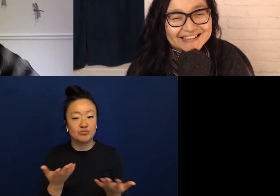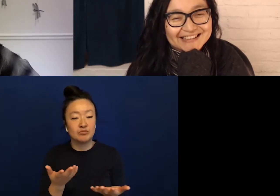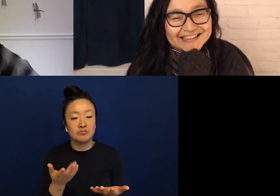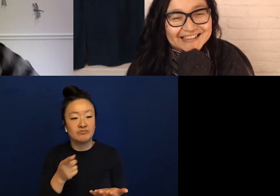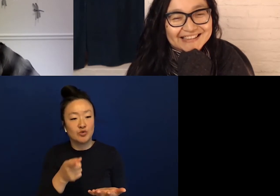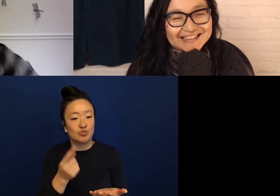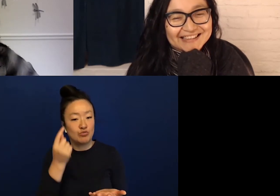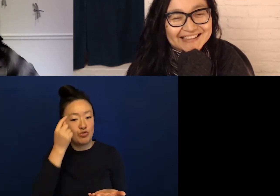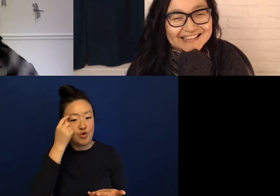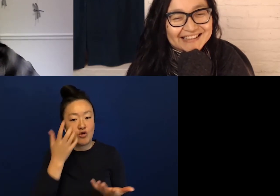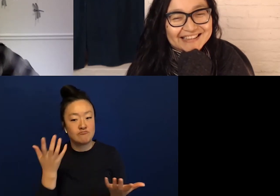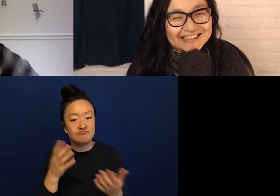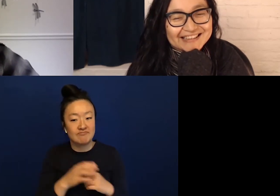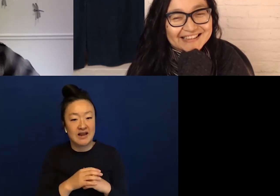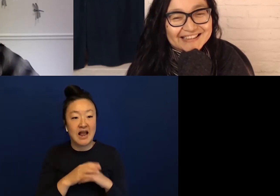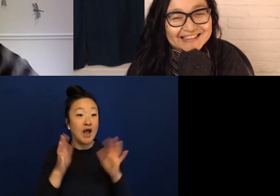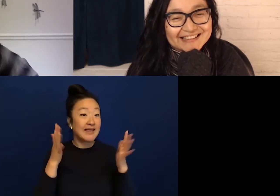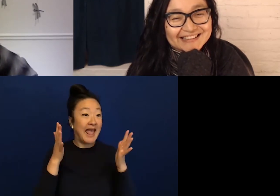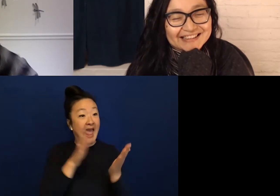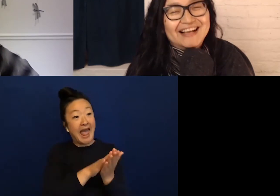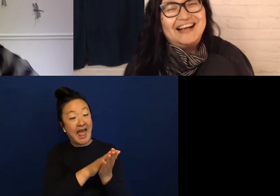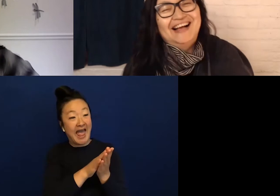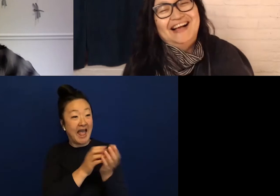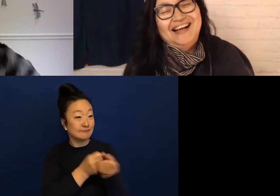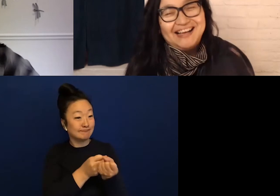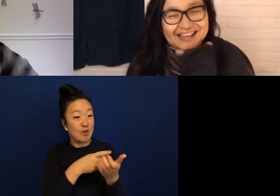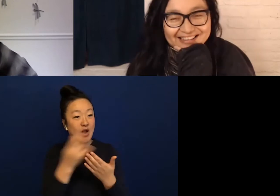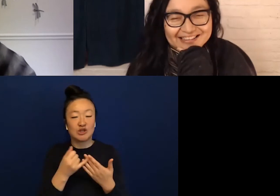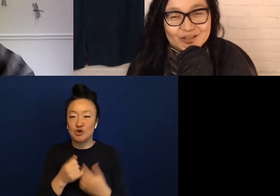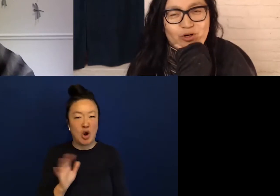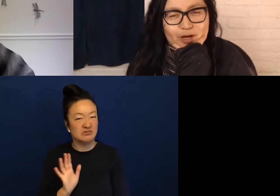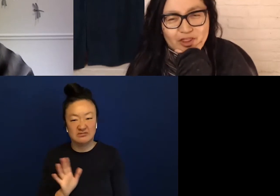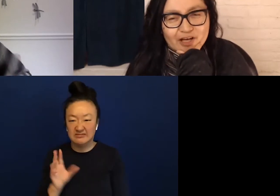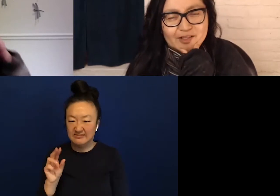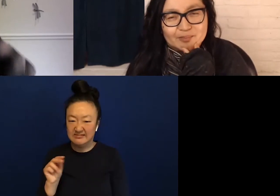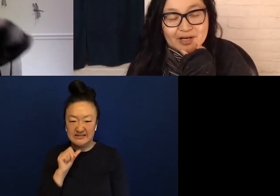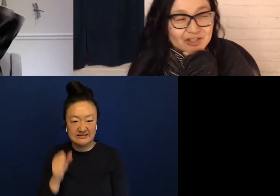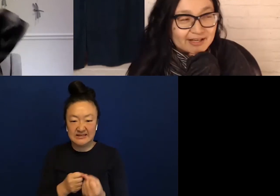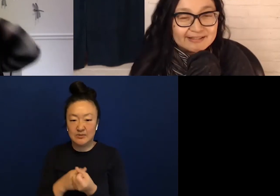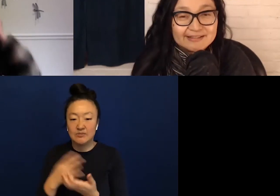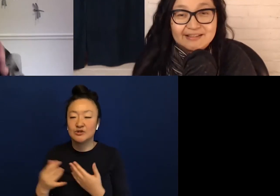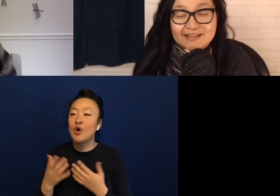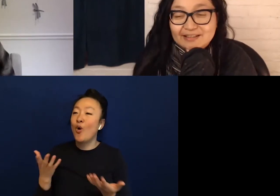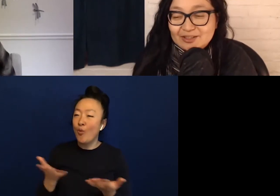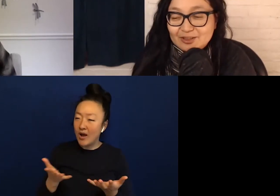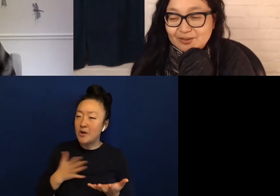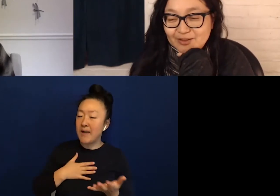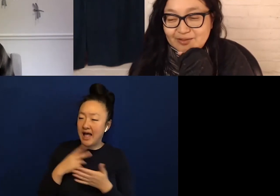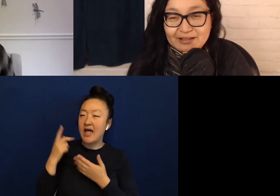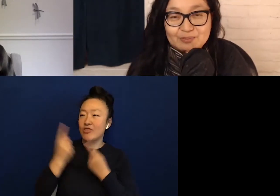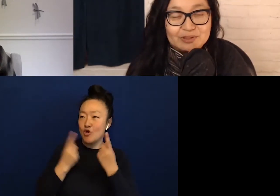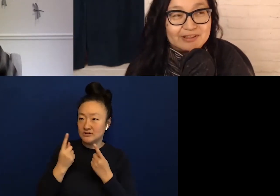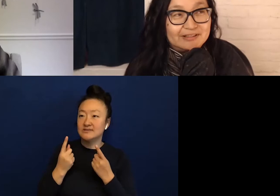thought, you know, if you're like yay projects or nay projects. What are my thoughts on projects? So